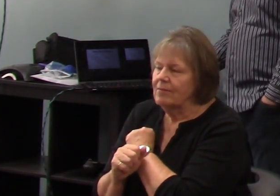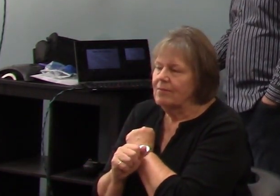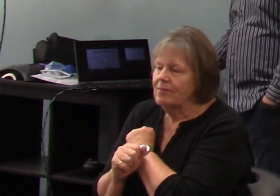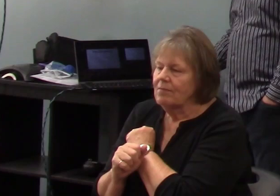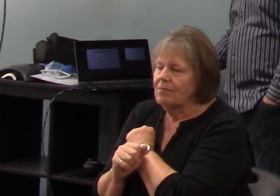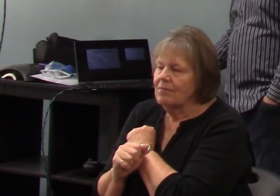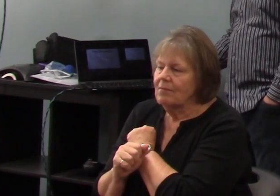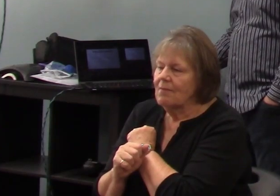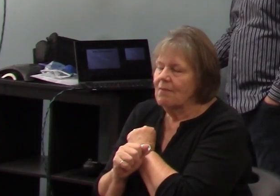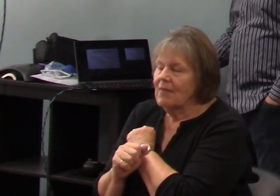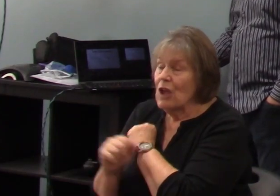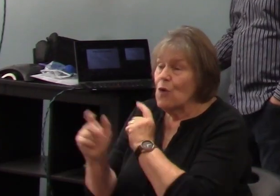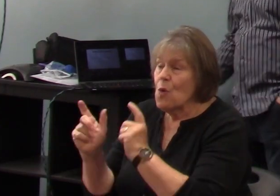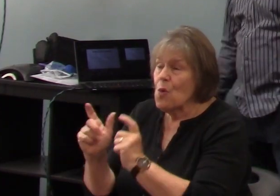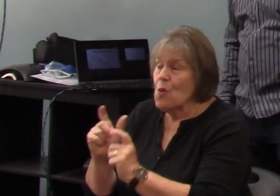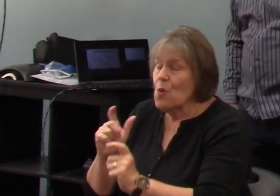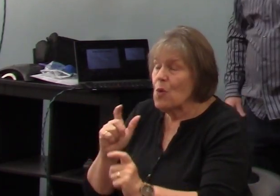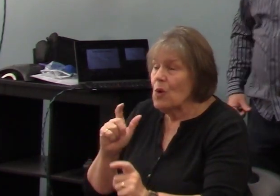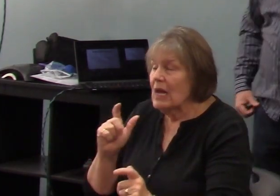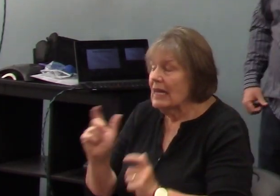We get some really big numbers here.